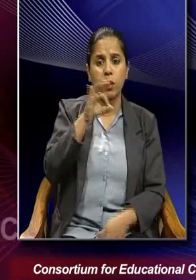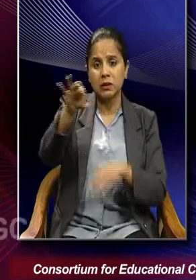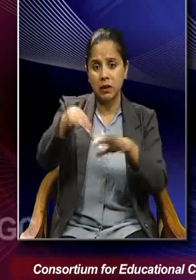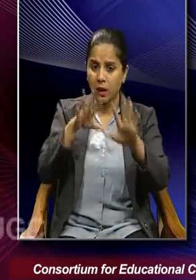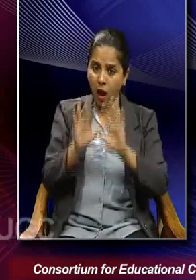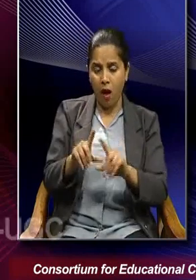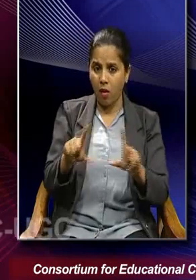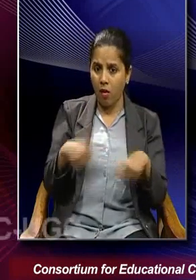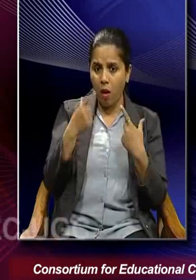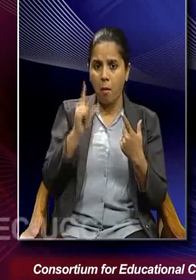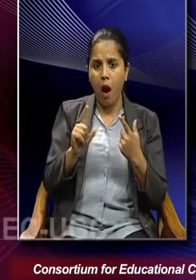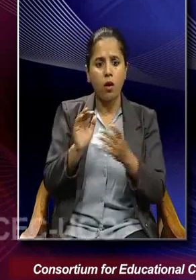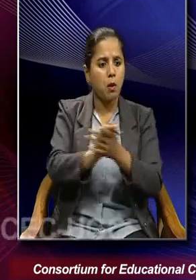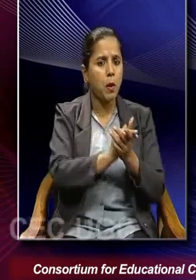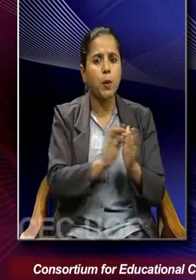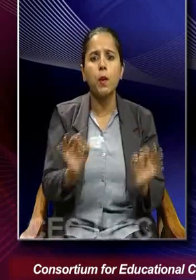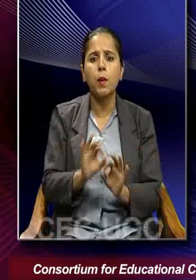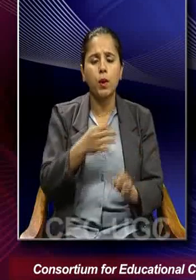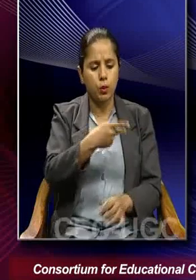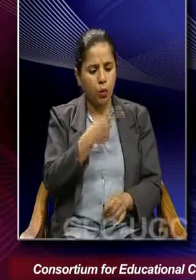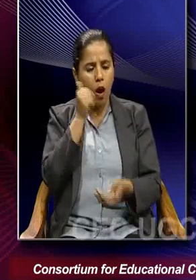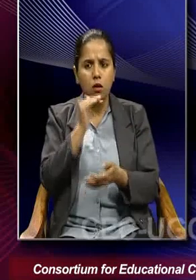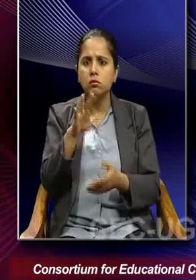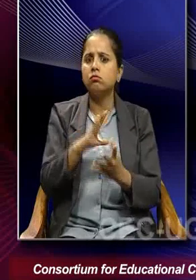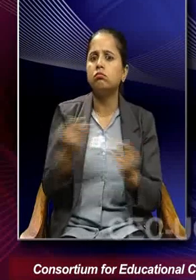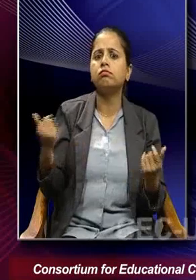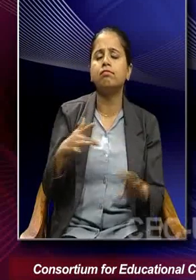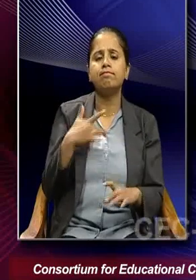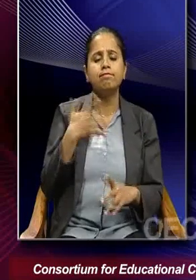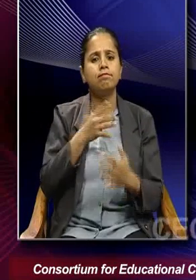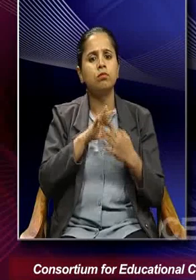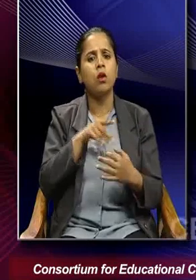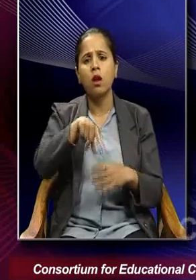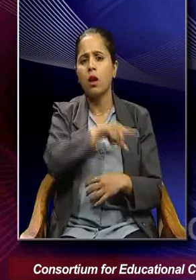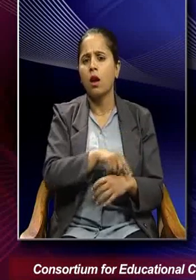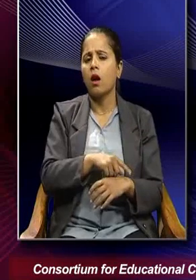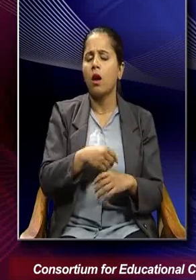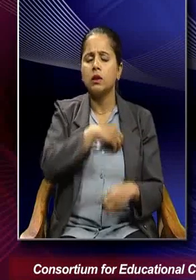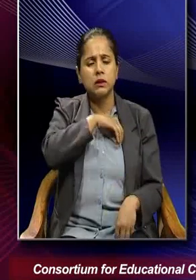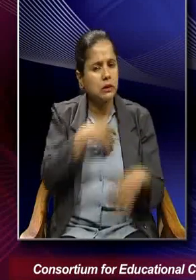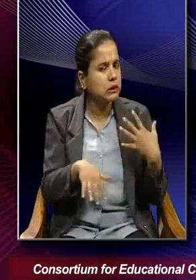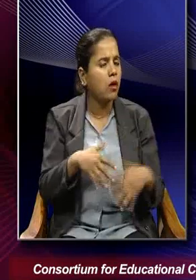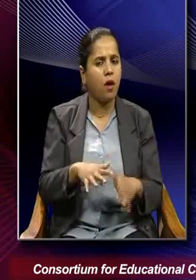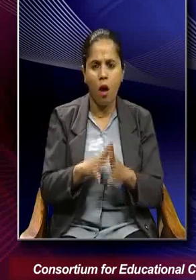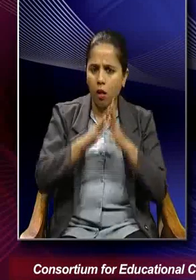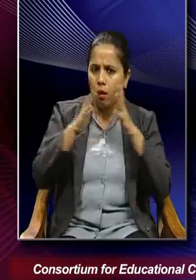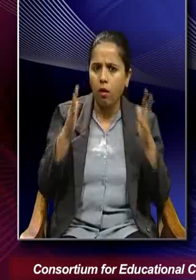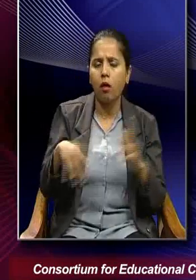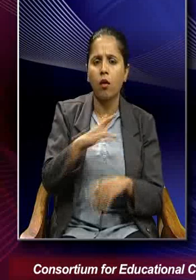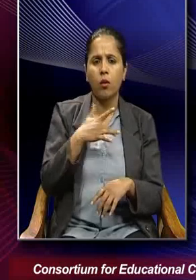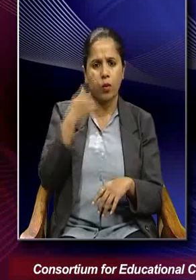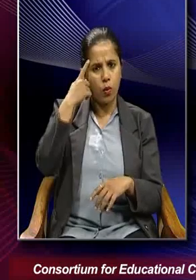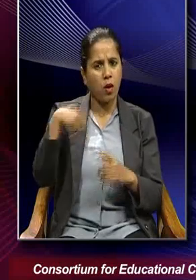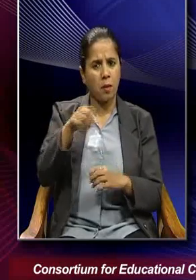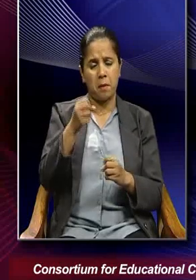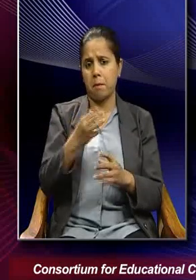cities, and how women, they are in a way worst sufferers of this kind of a treatment which